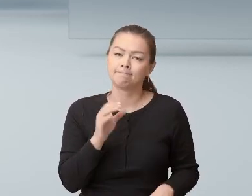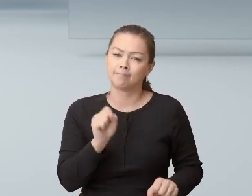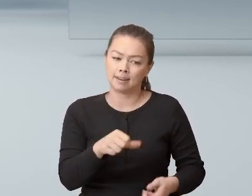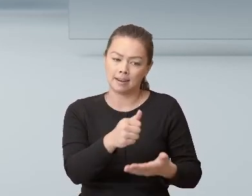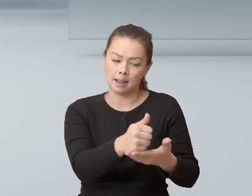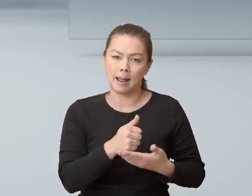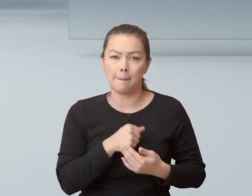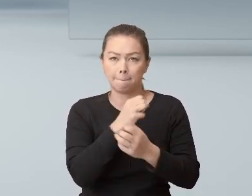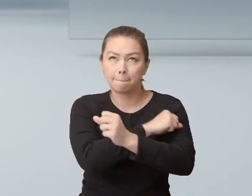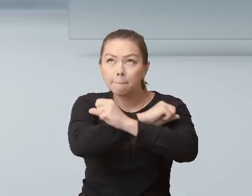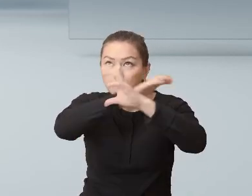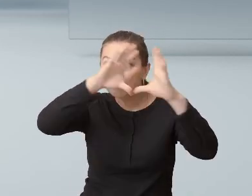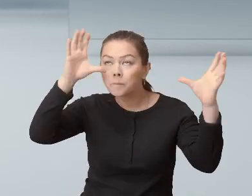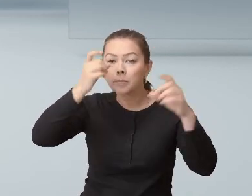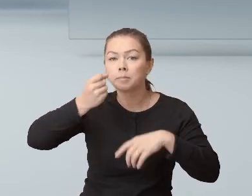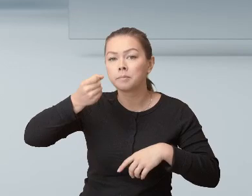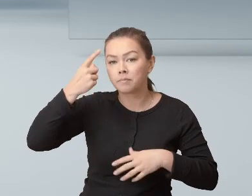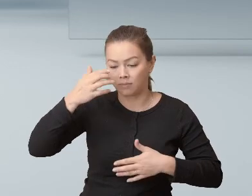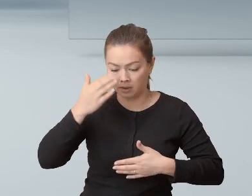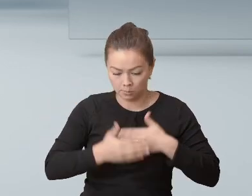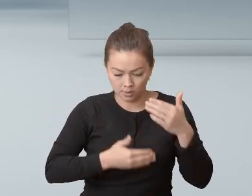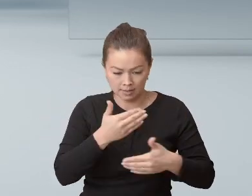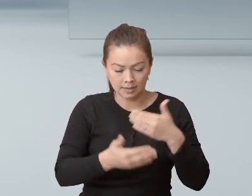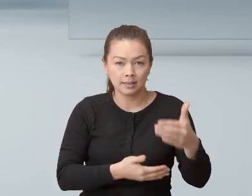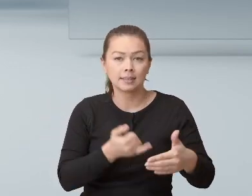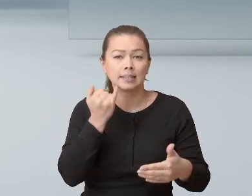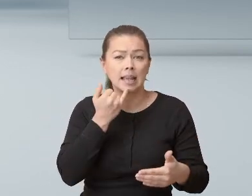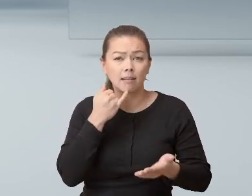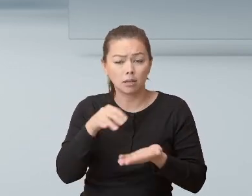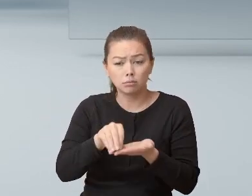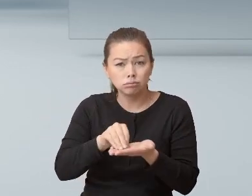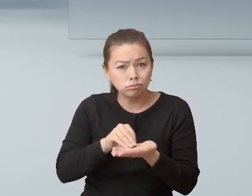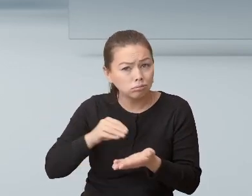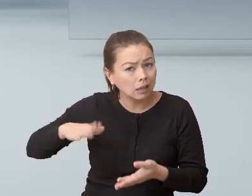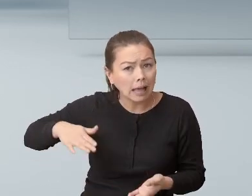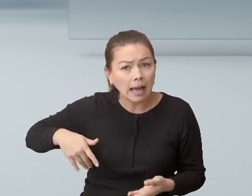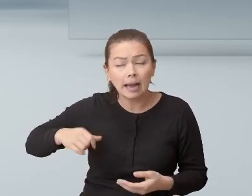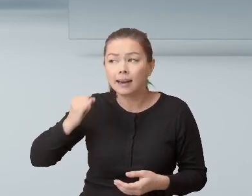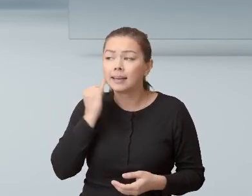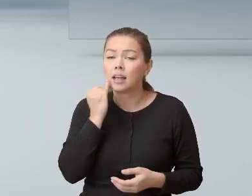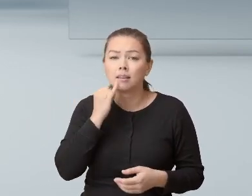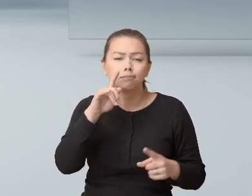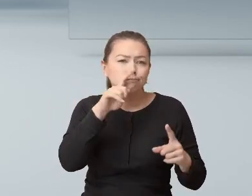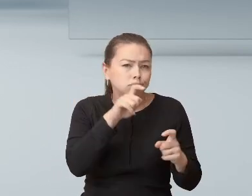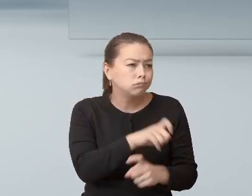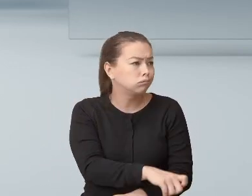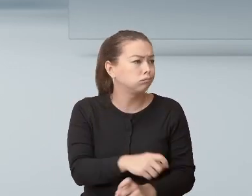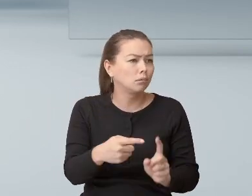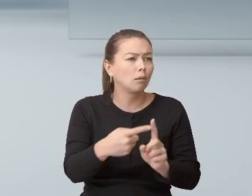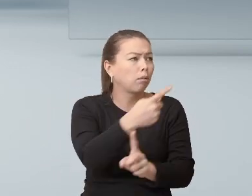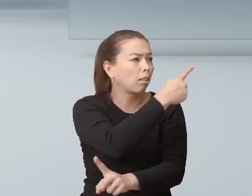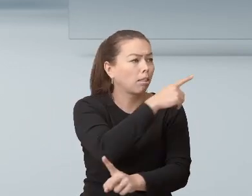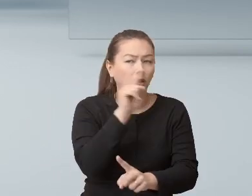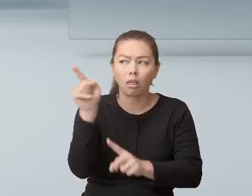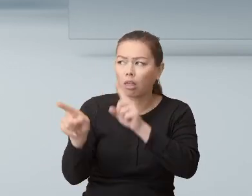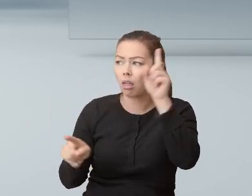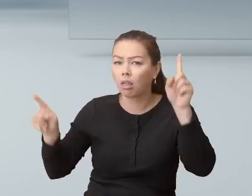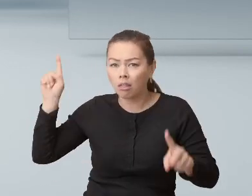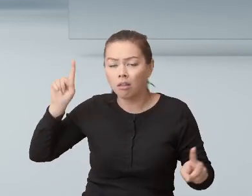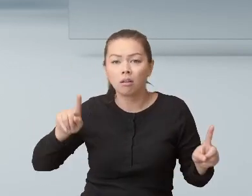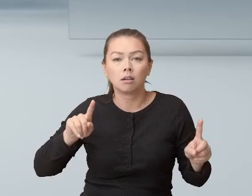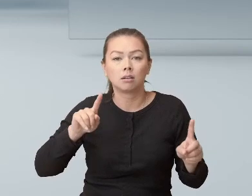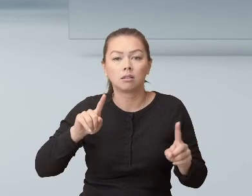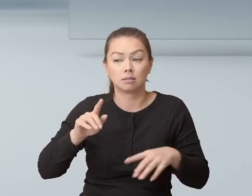your processes. If you don't have them documented, if they're all over the place, and if that's what you want to do, they can certainly help you do that. The one